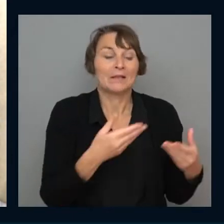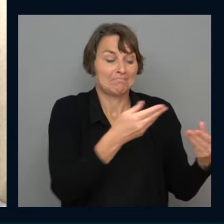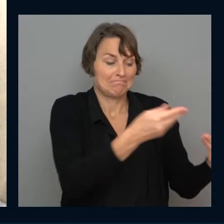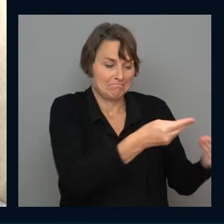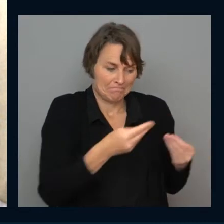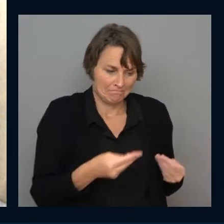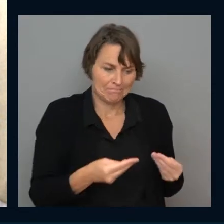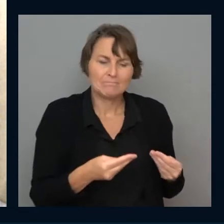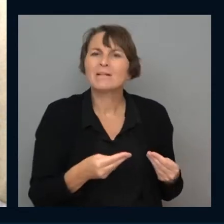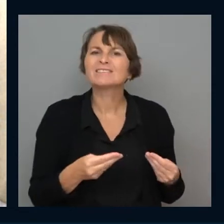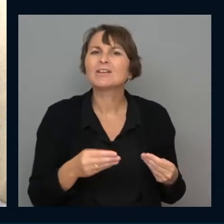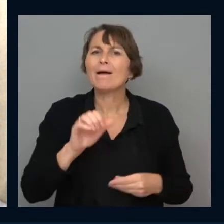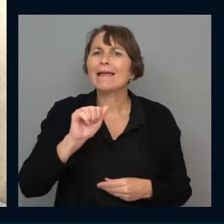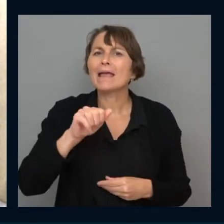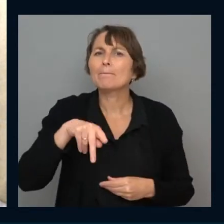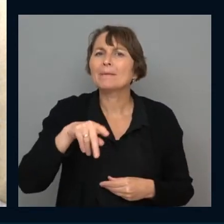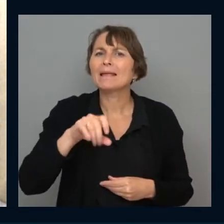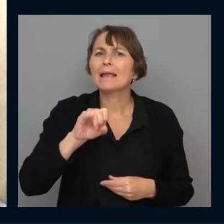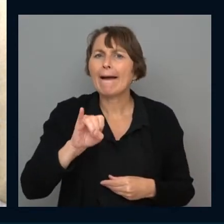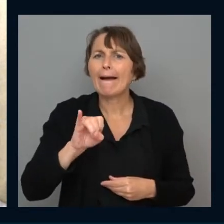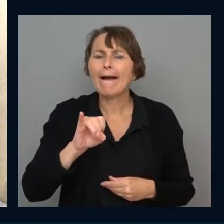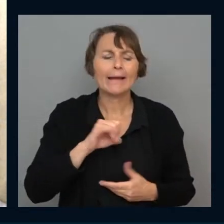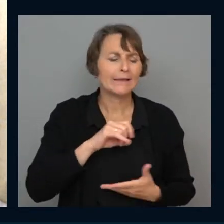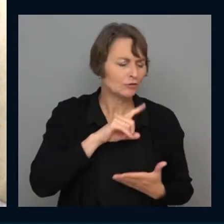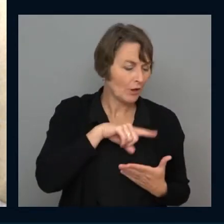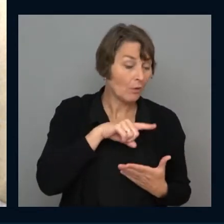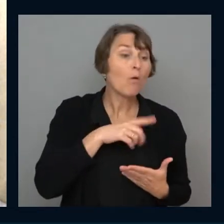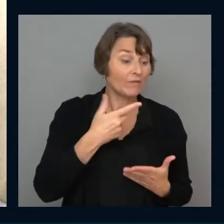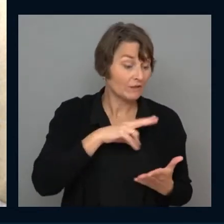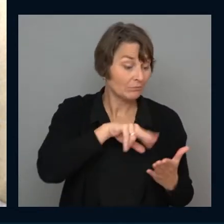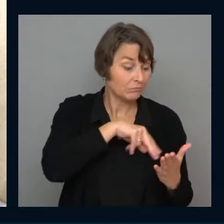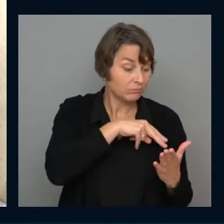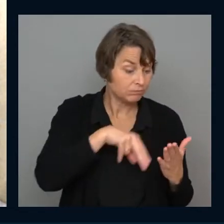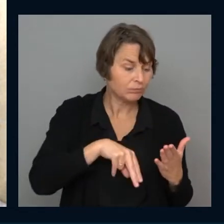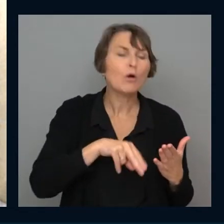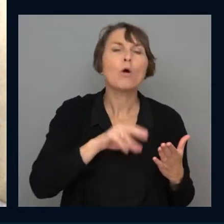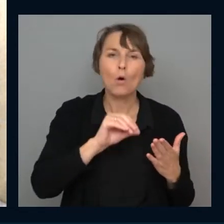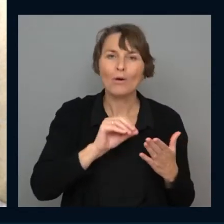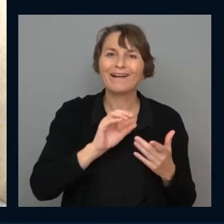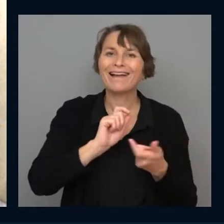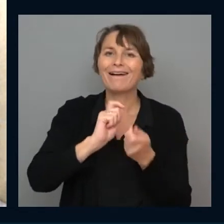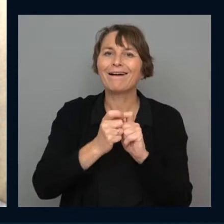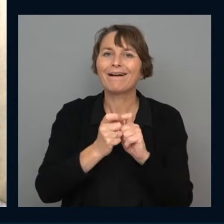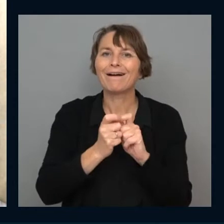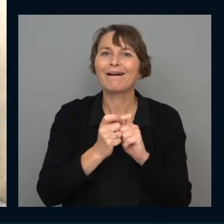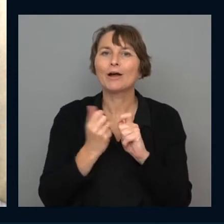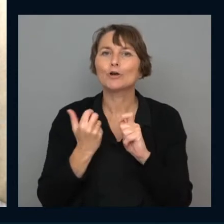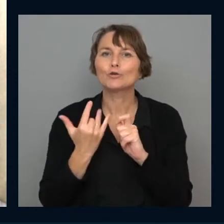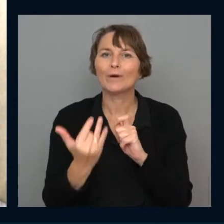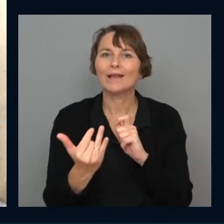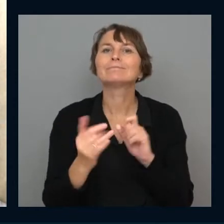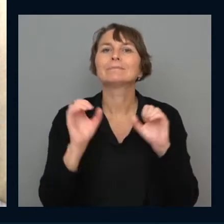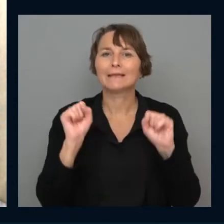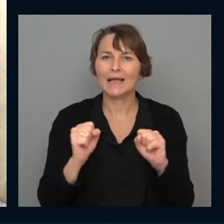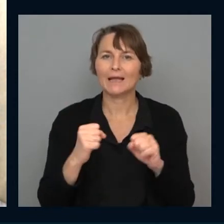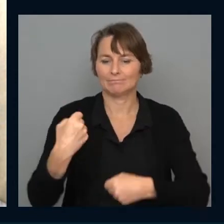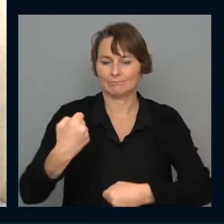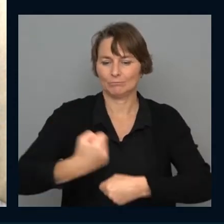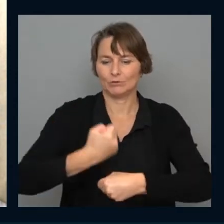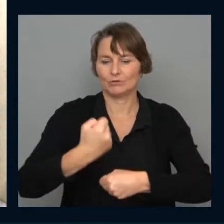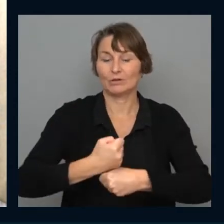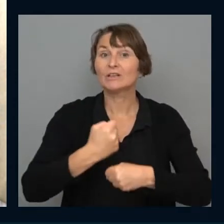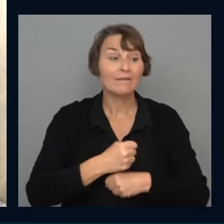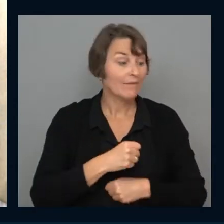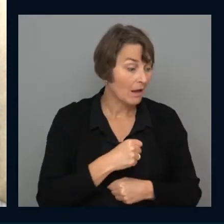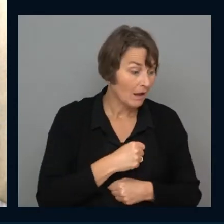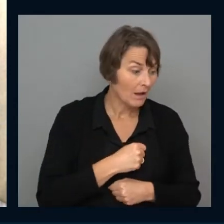say, hey, did the document get signed? If it did, automatically turn green, automatically push into production. And if it didn't, let's wait 10 minutes and check